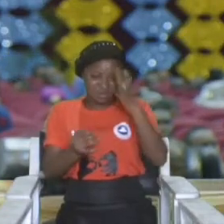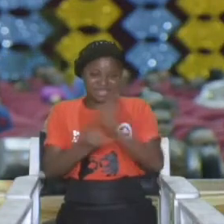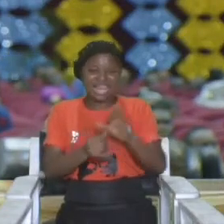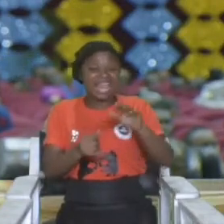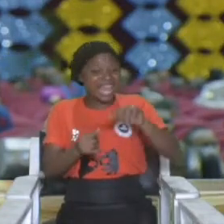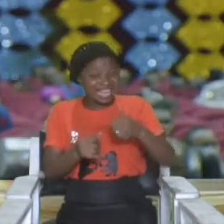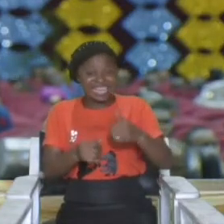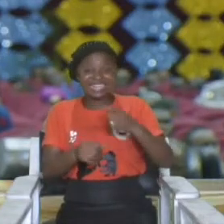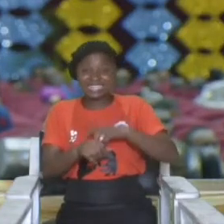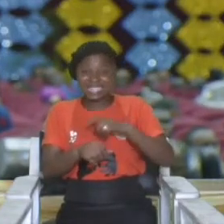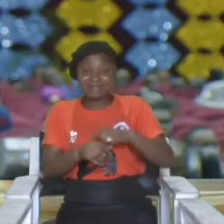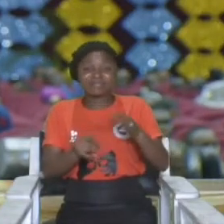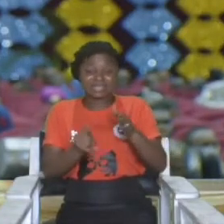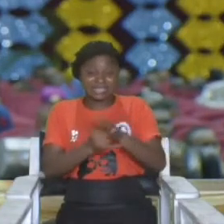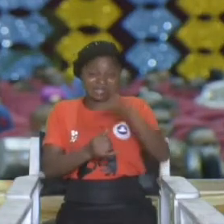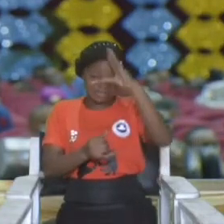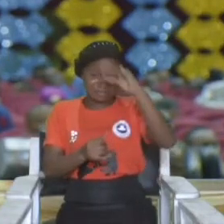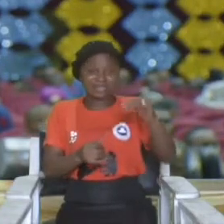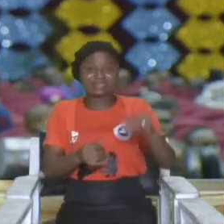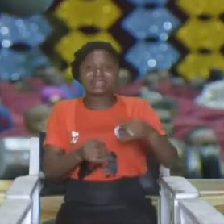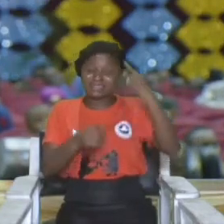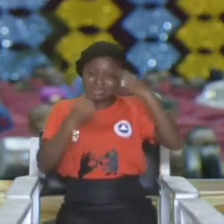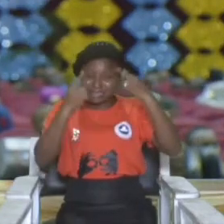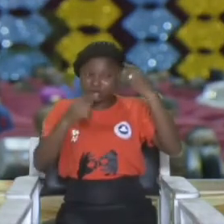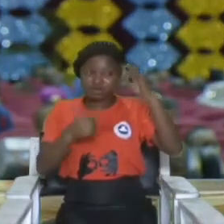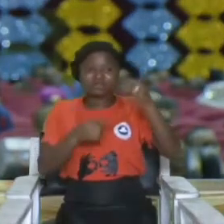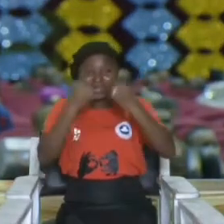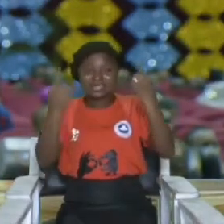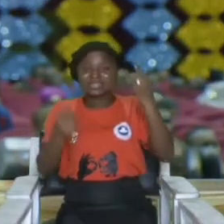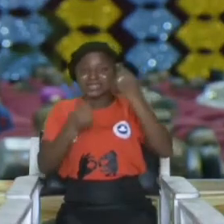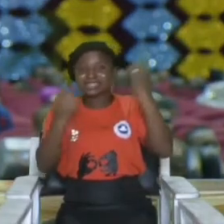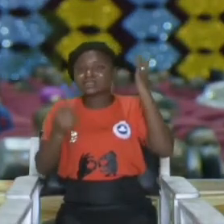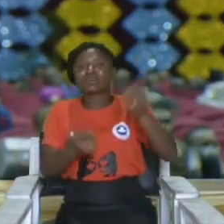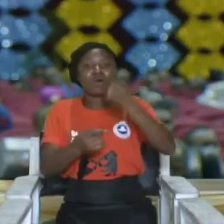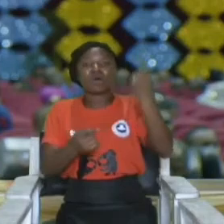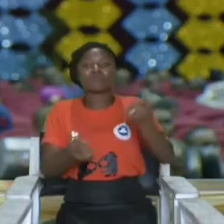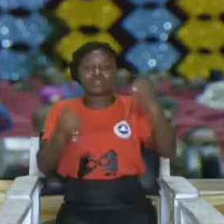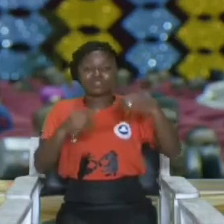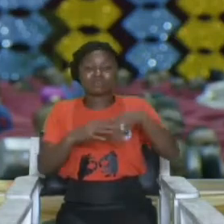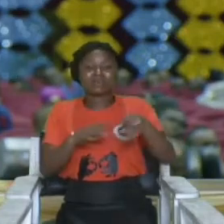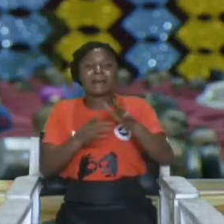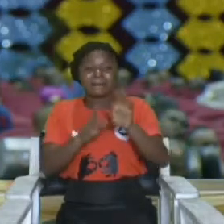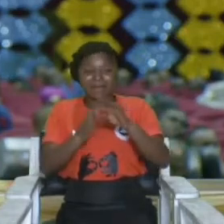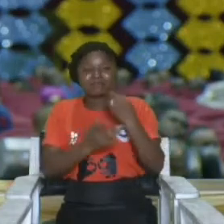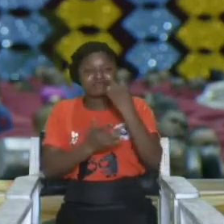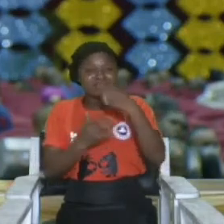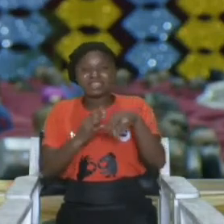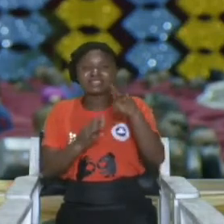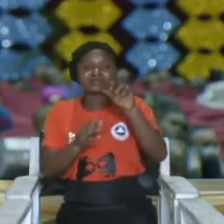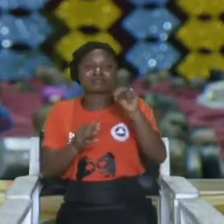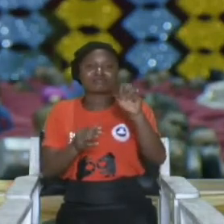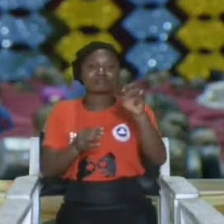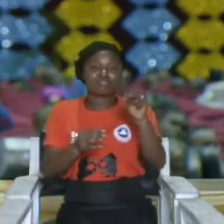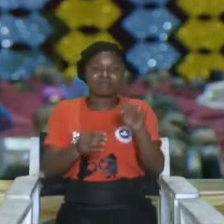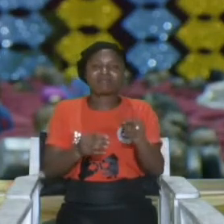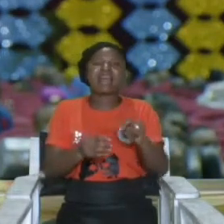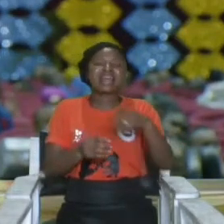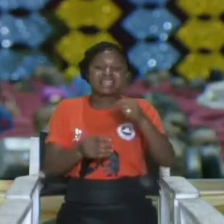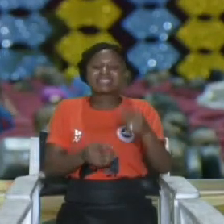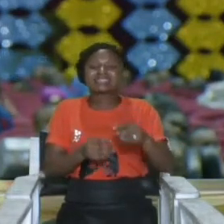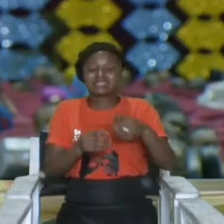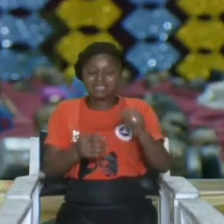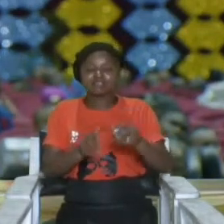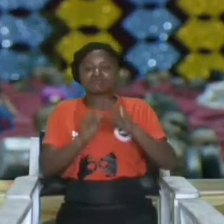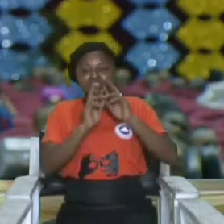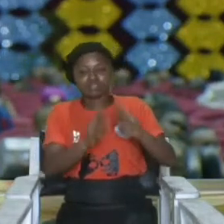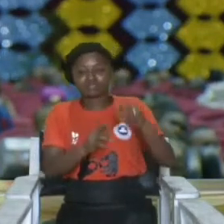into sin, sin will always conceive a thing. And the Bible speaking in the book of Romans chapter 6, verse 23, he said, the wages of